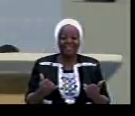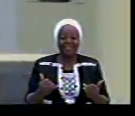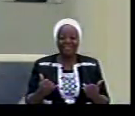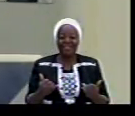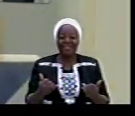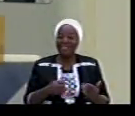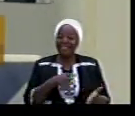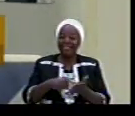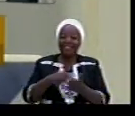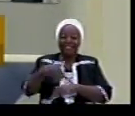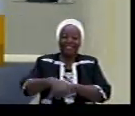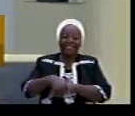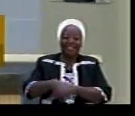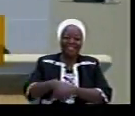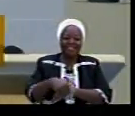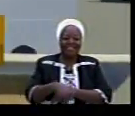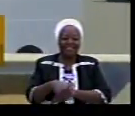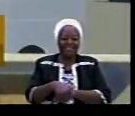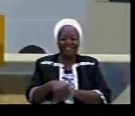tonight,